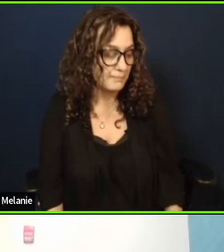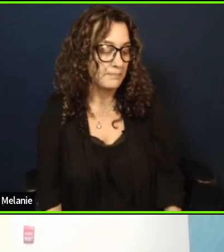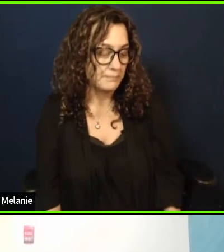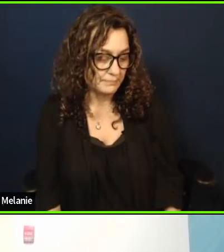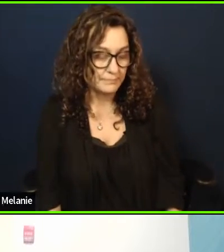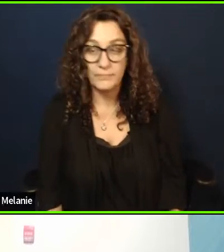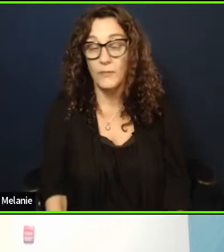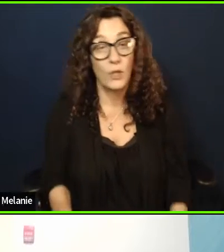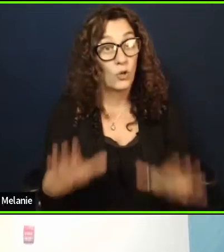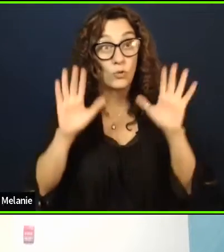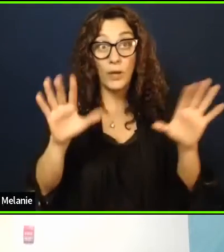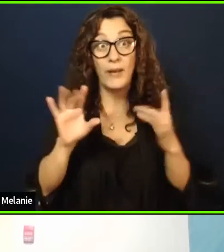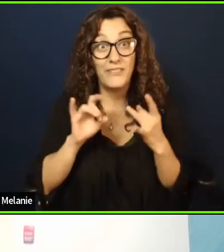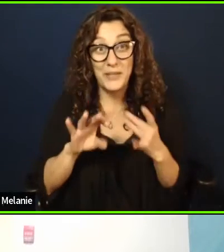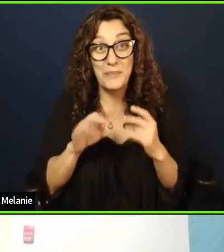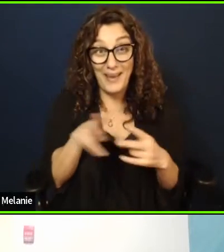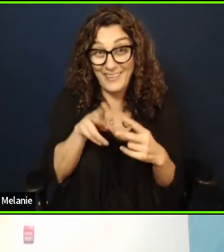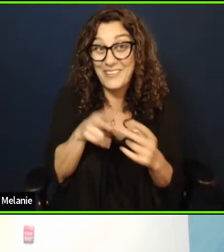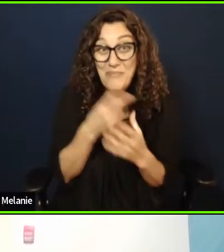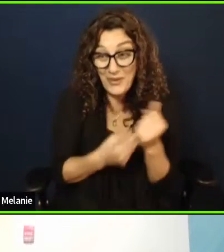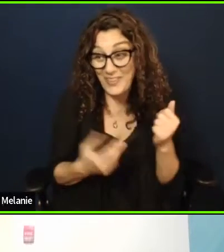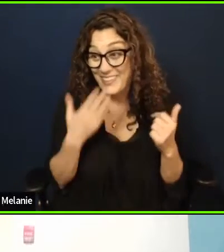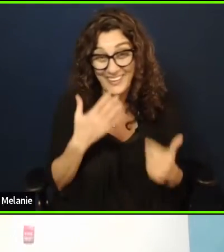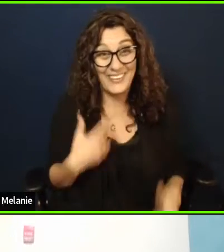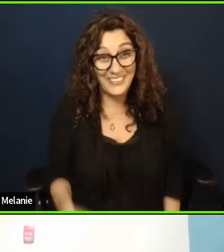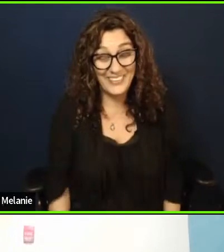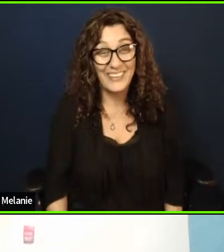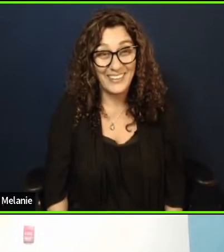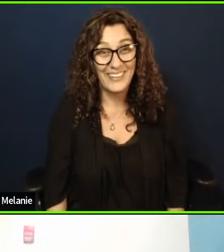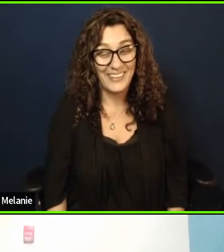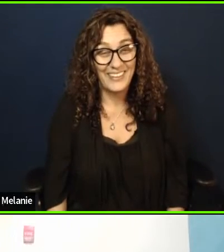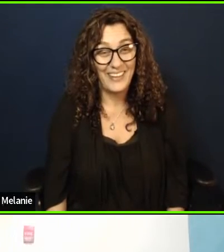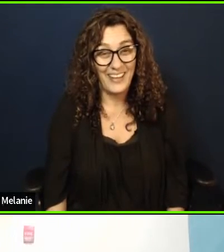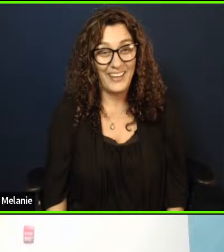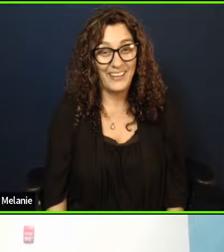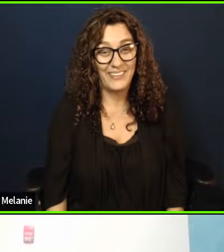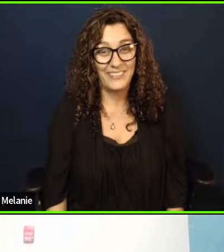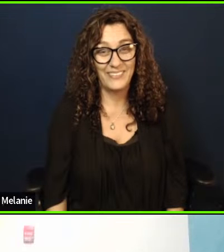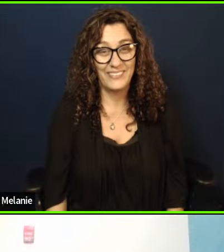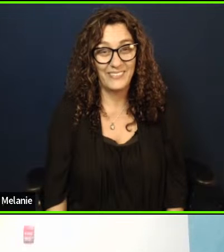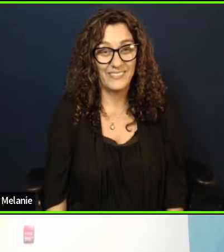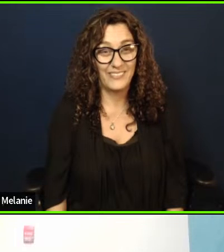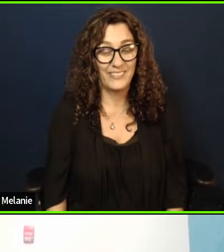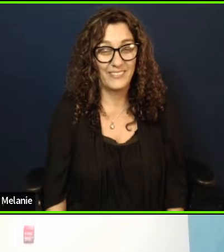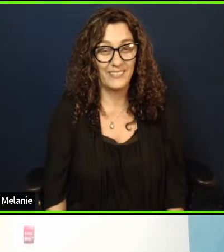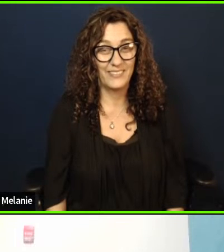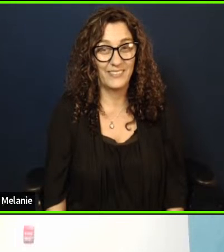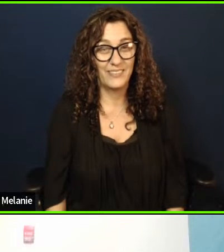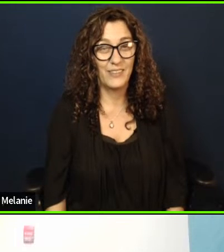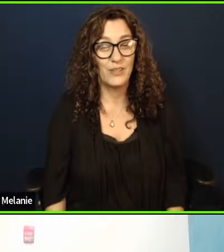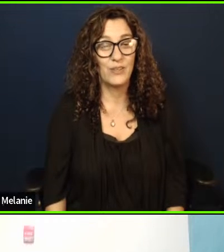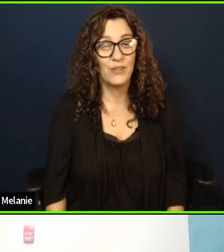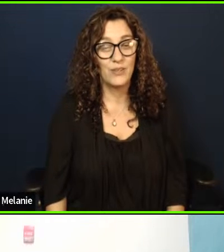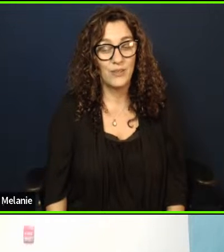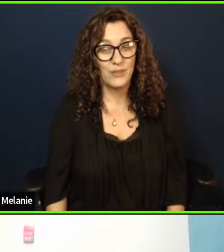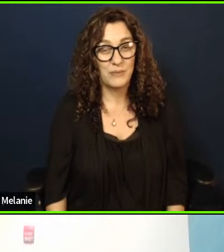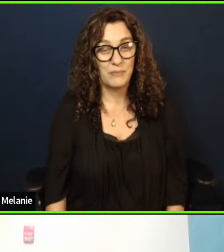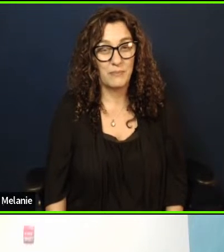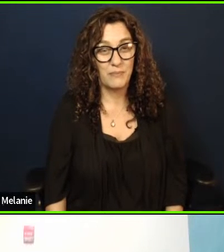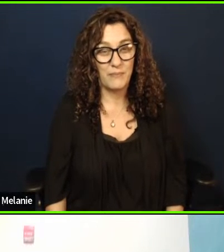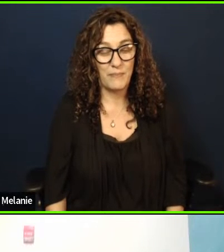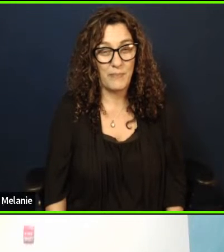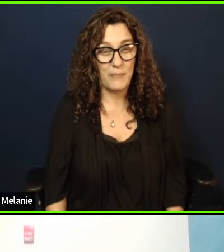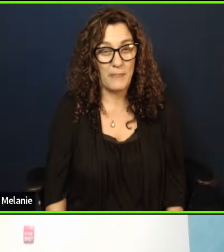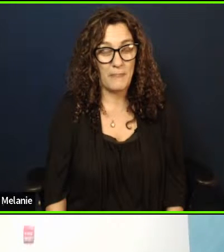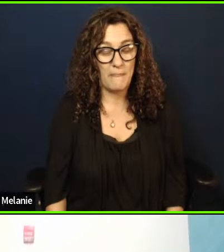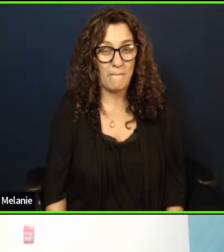It's wonderful feedback. Yeah. So for those that are either saw that,